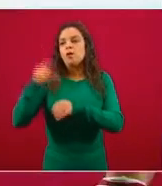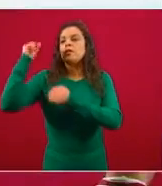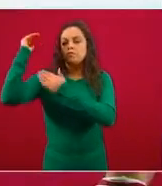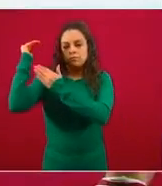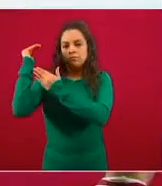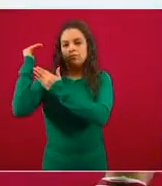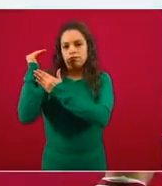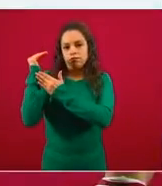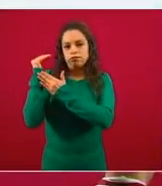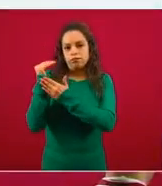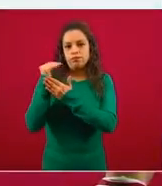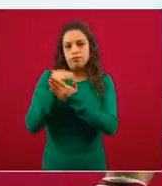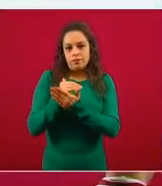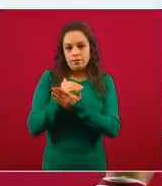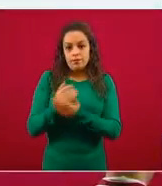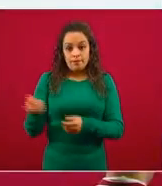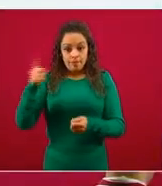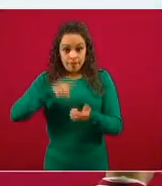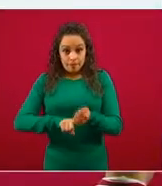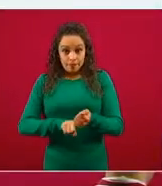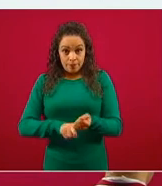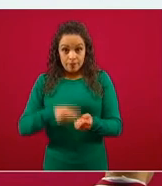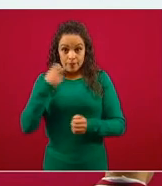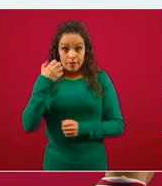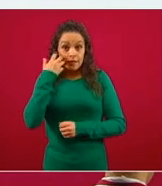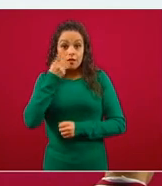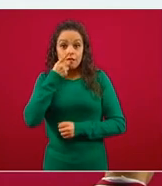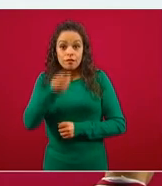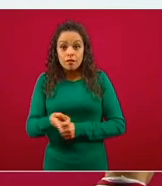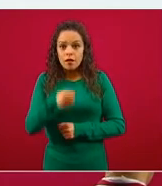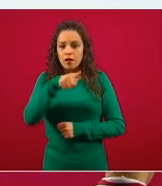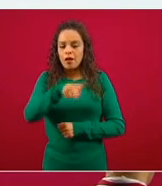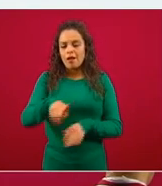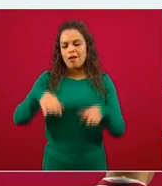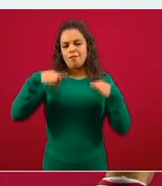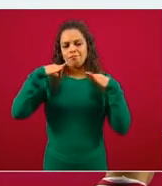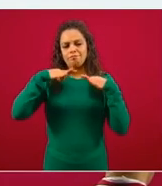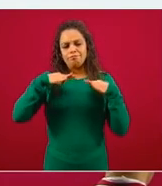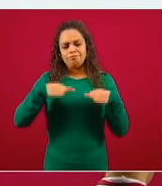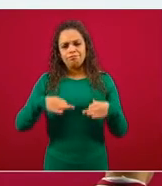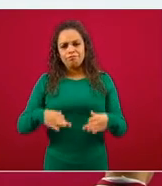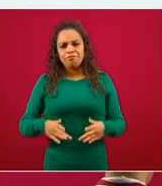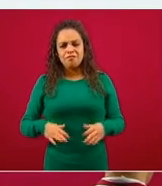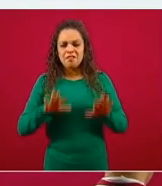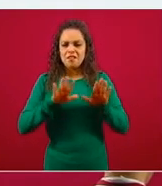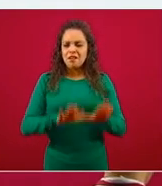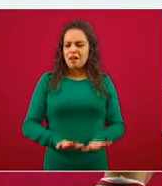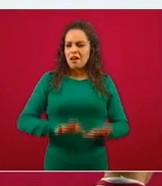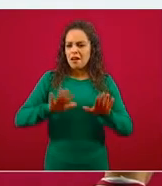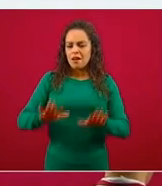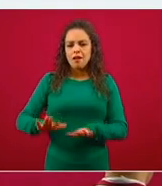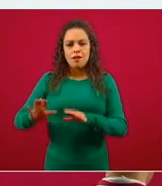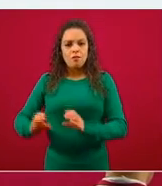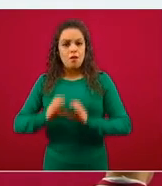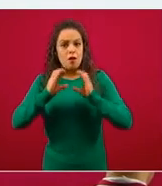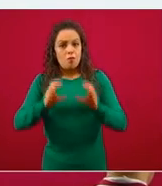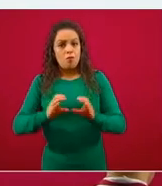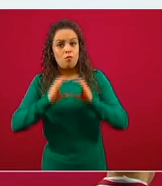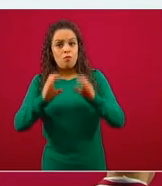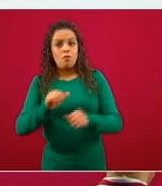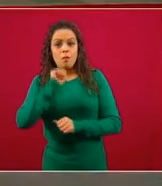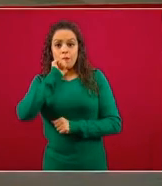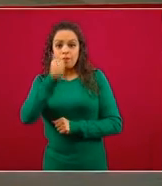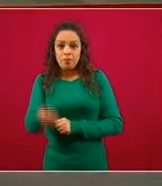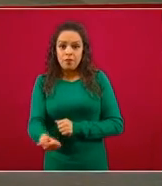pandemic. But this does not mean at all that you can relax or that